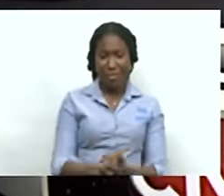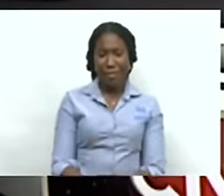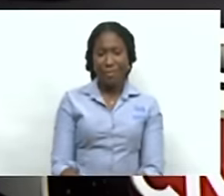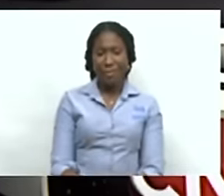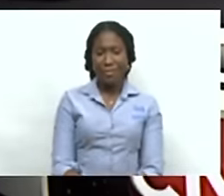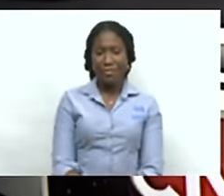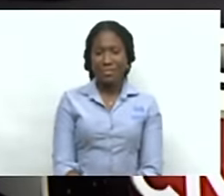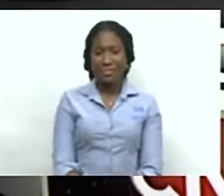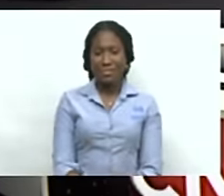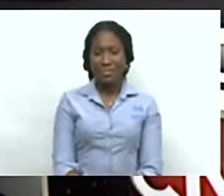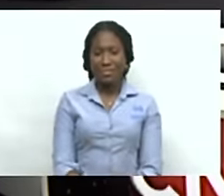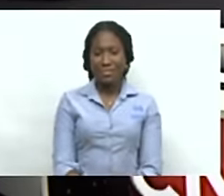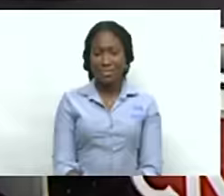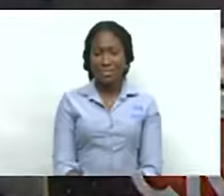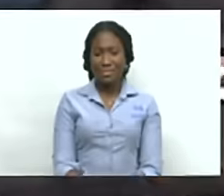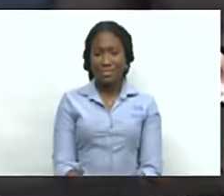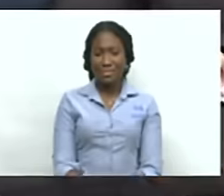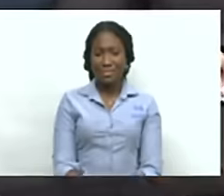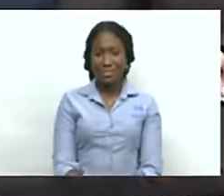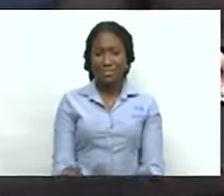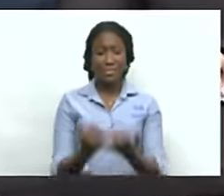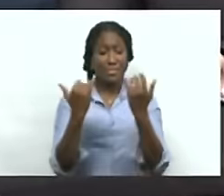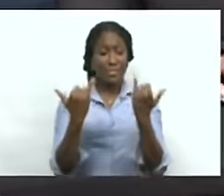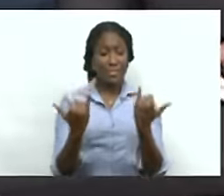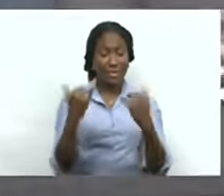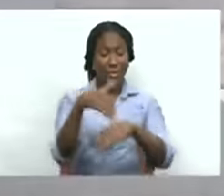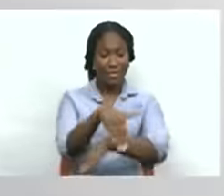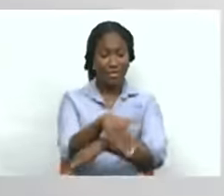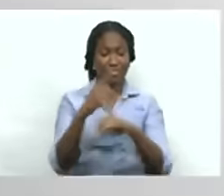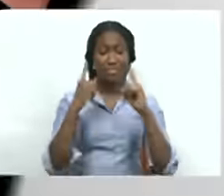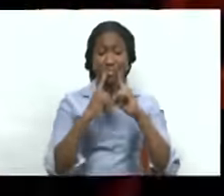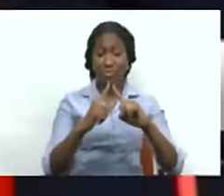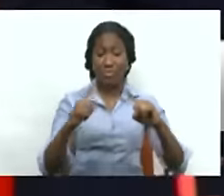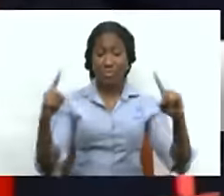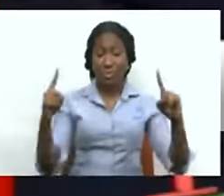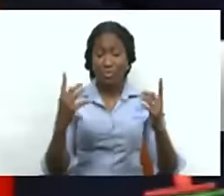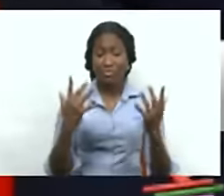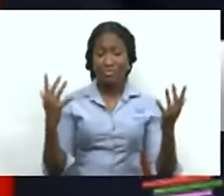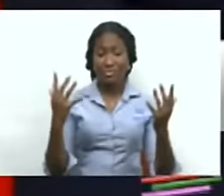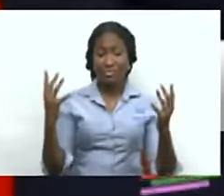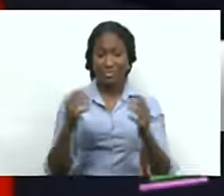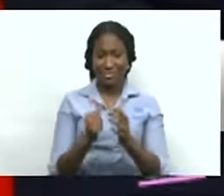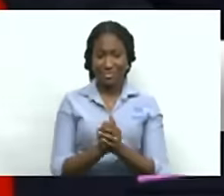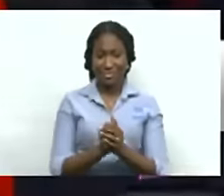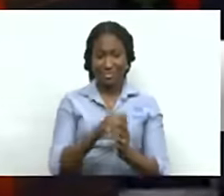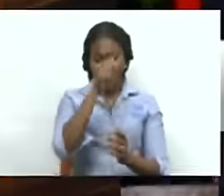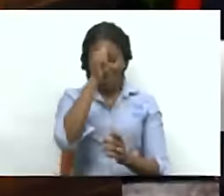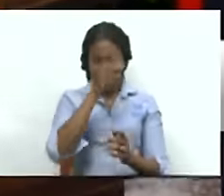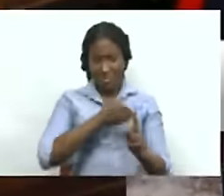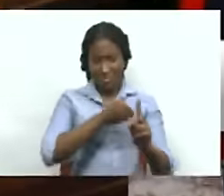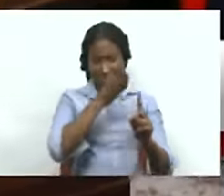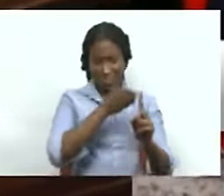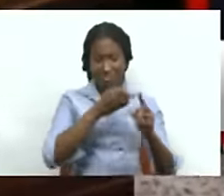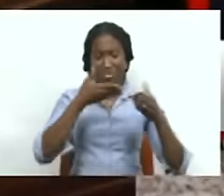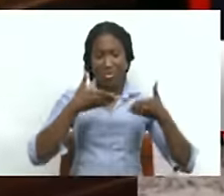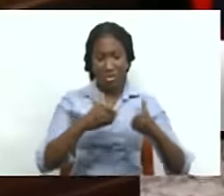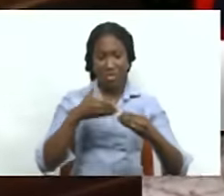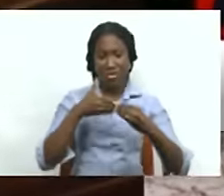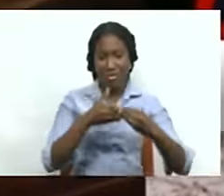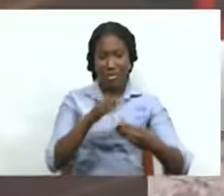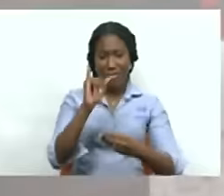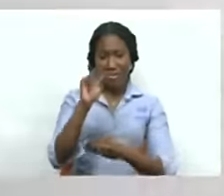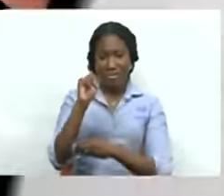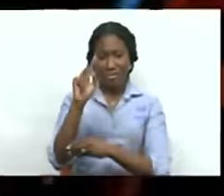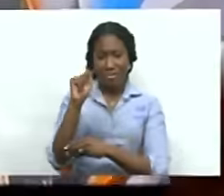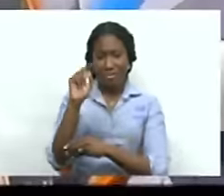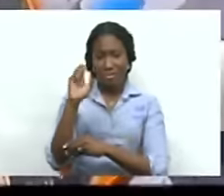your weather. Let's tell you what's making the news tonight. Career banker gets the nod to head the Integrity Commission.